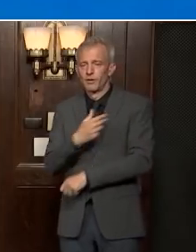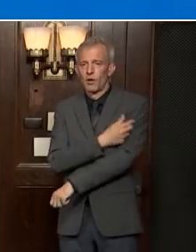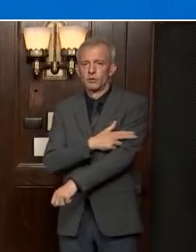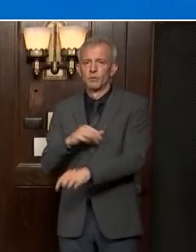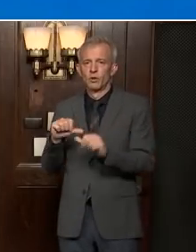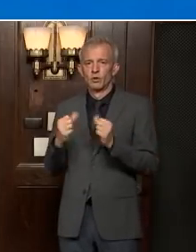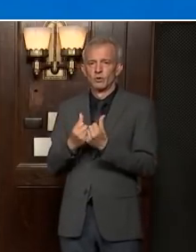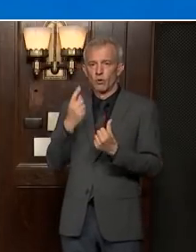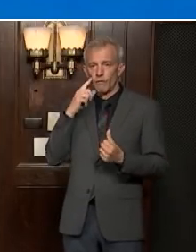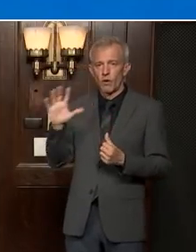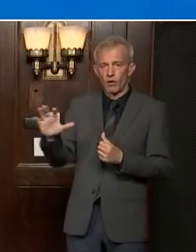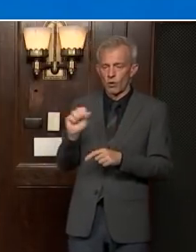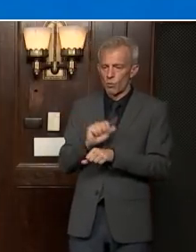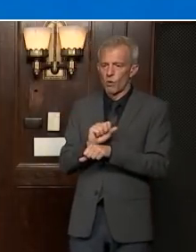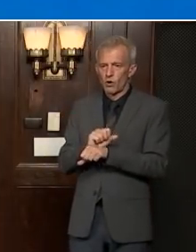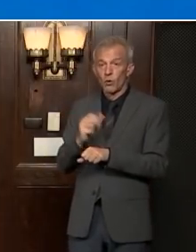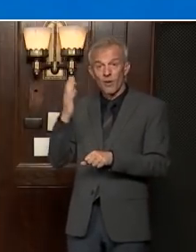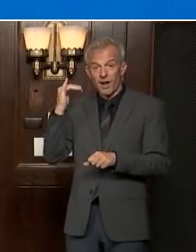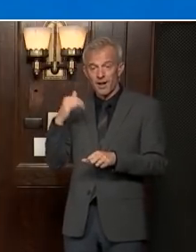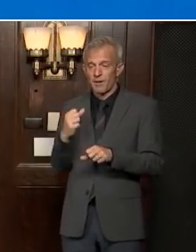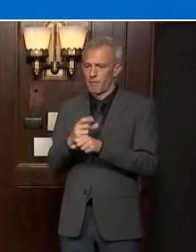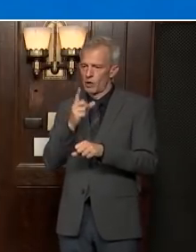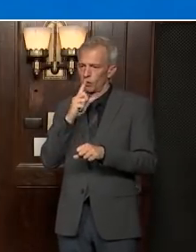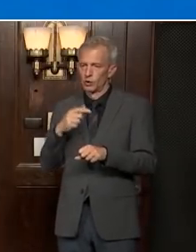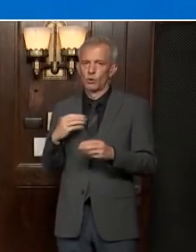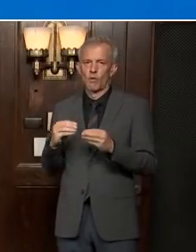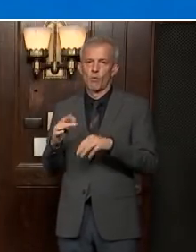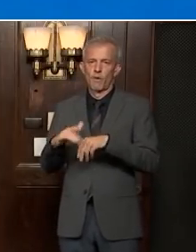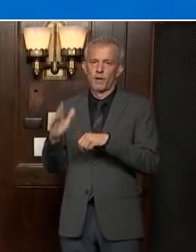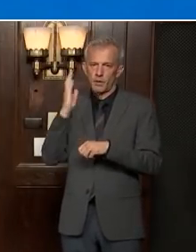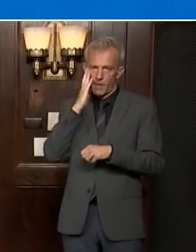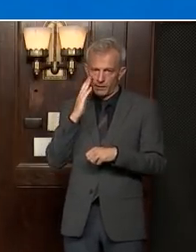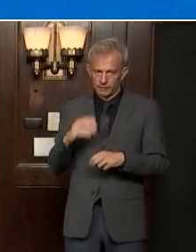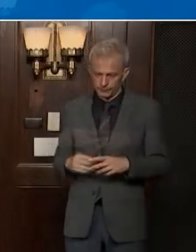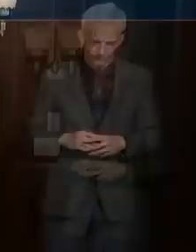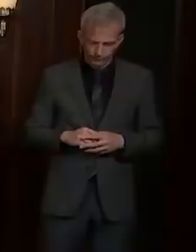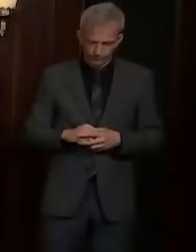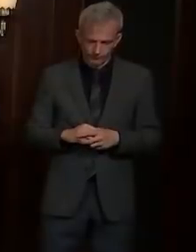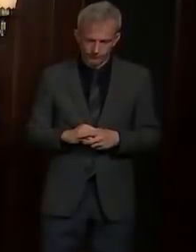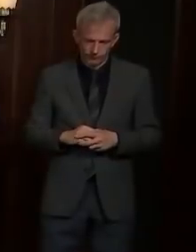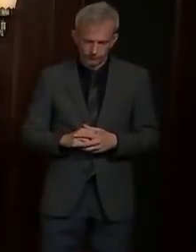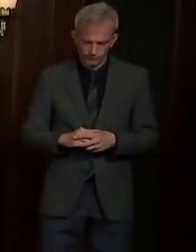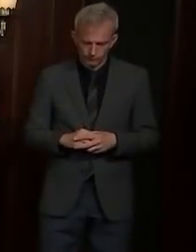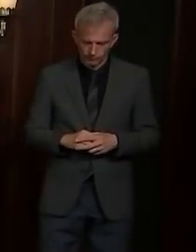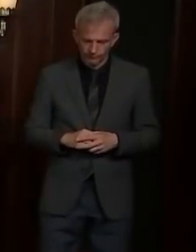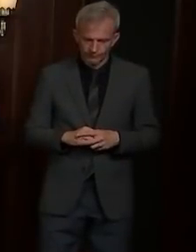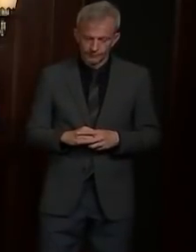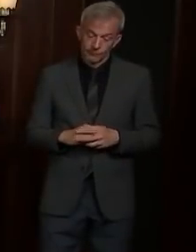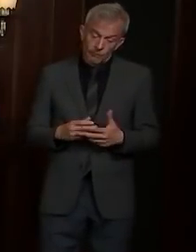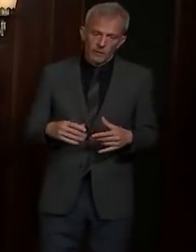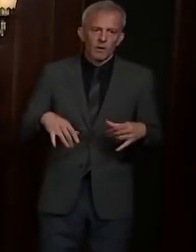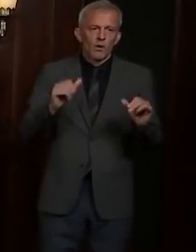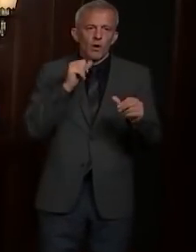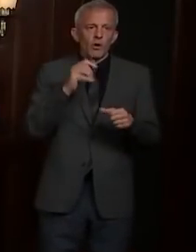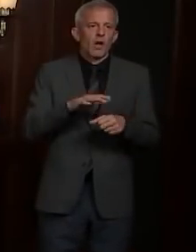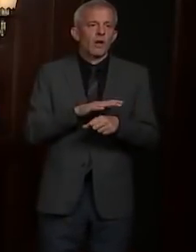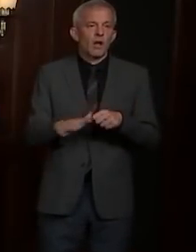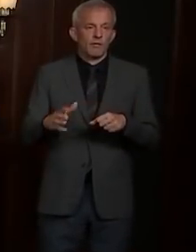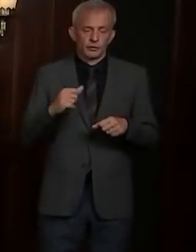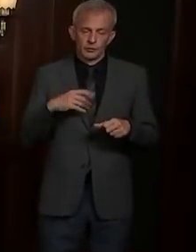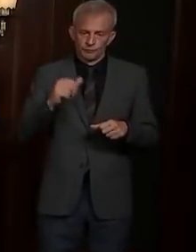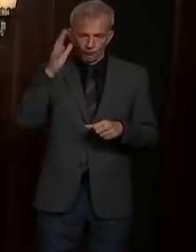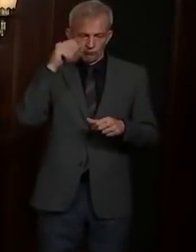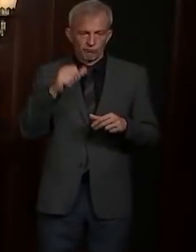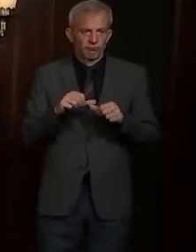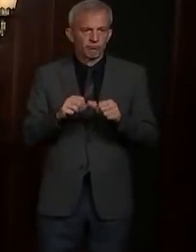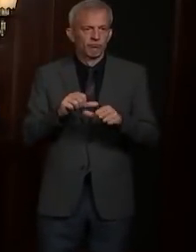doing to make sure that we have more beds for the cases that are coming. It's still insufficient, though, and so we're continuing to work to